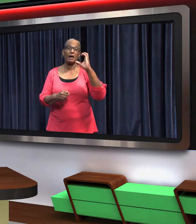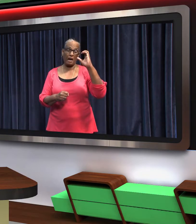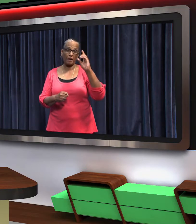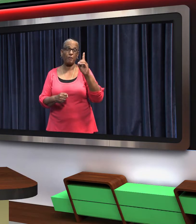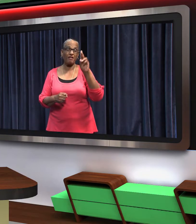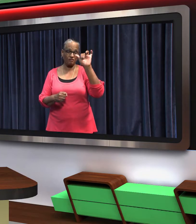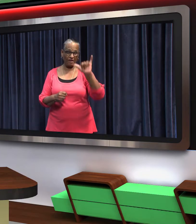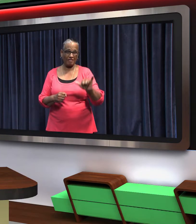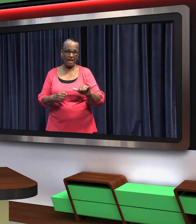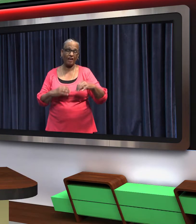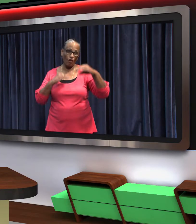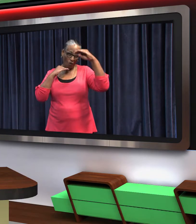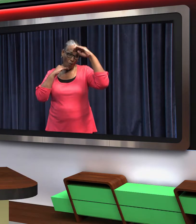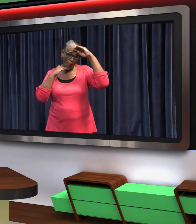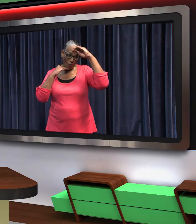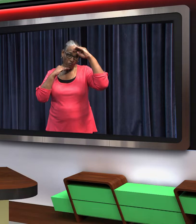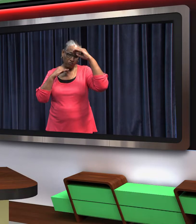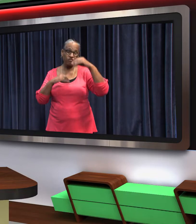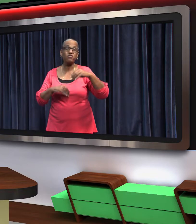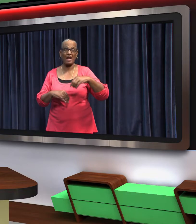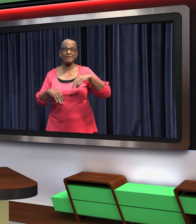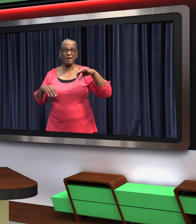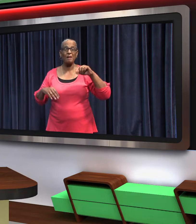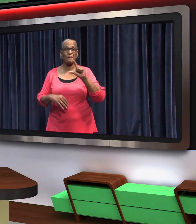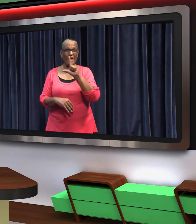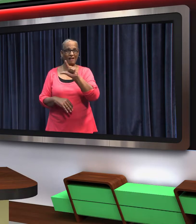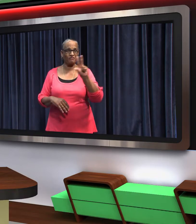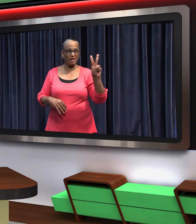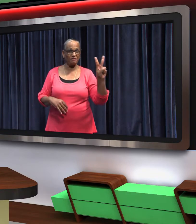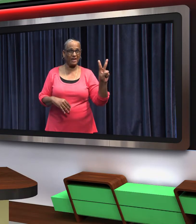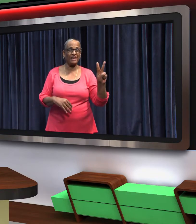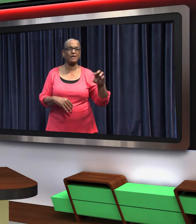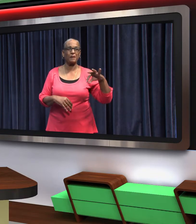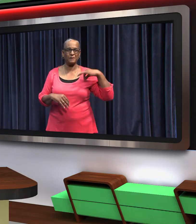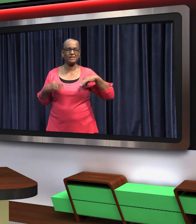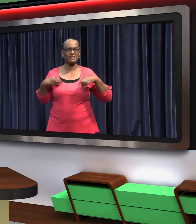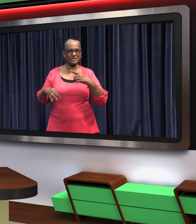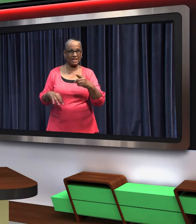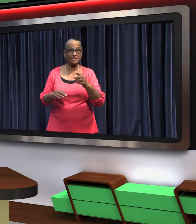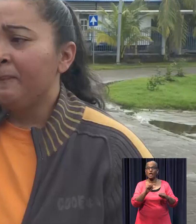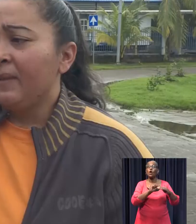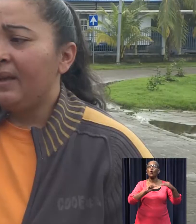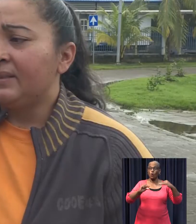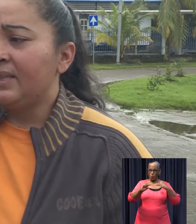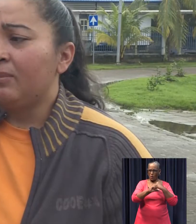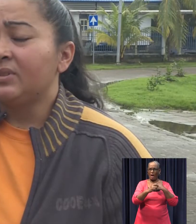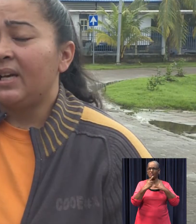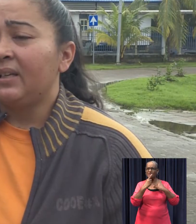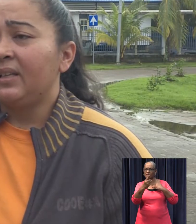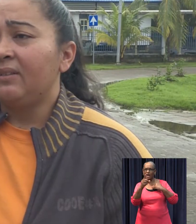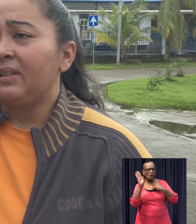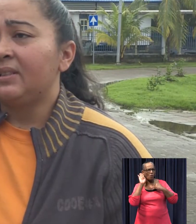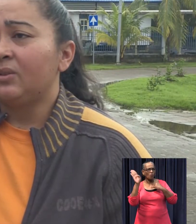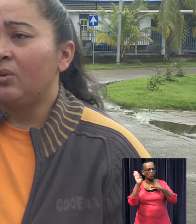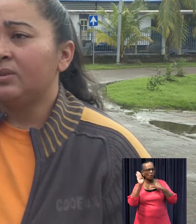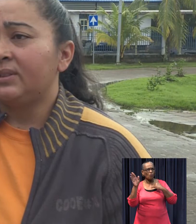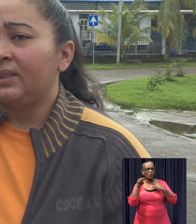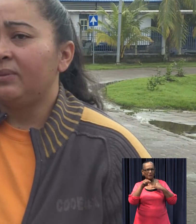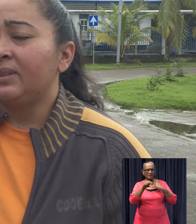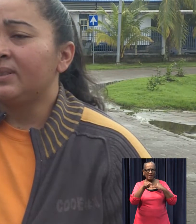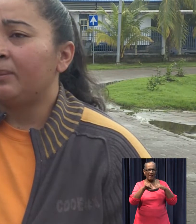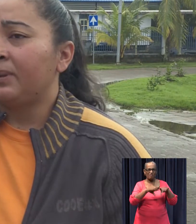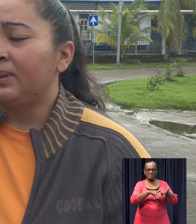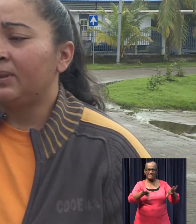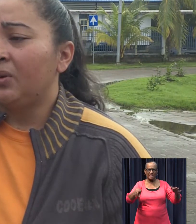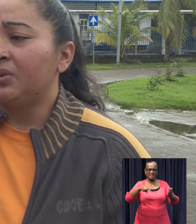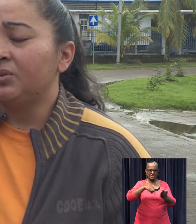of the Department of Pesticides of the Ministry of Agriculture, Livestock and Fisheries. In Guyana,